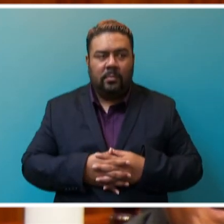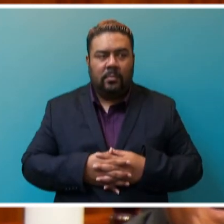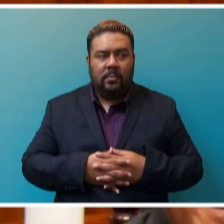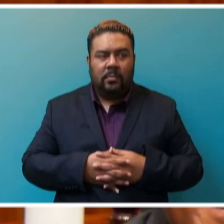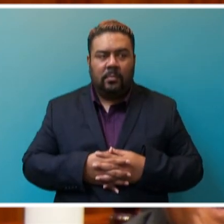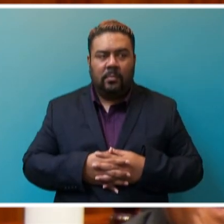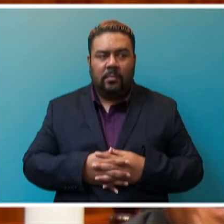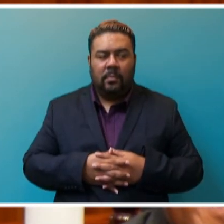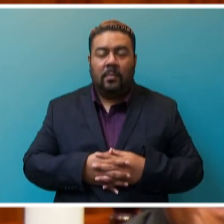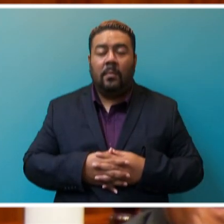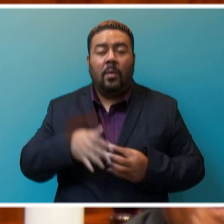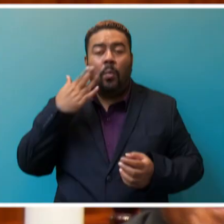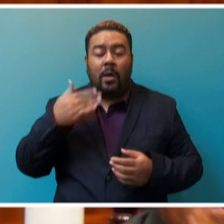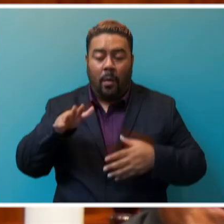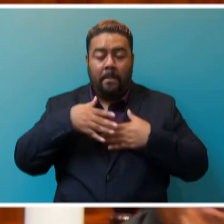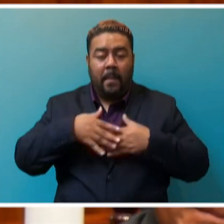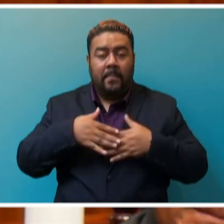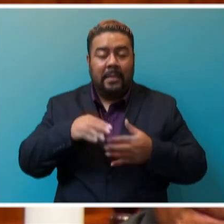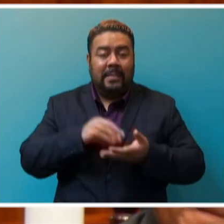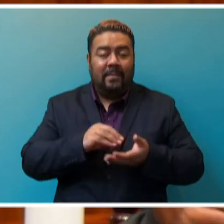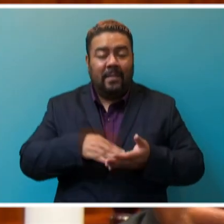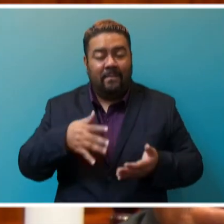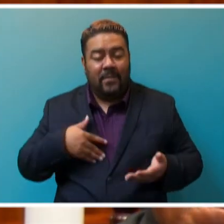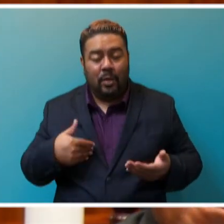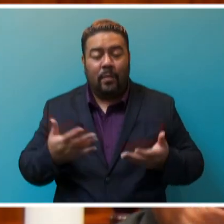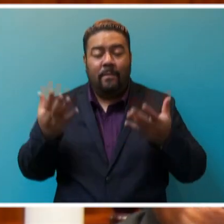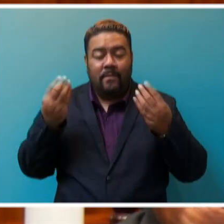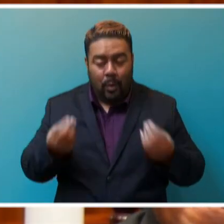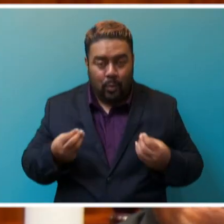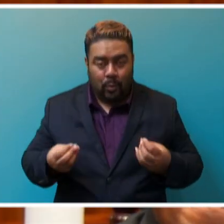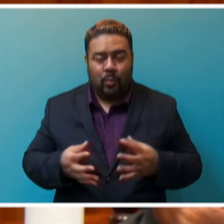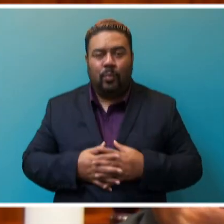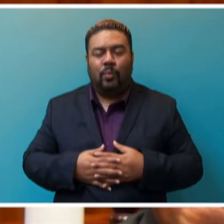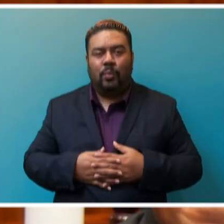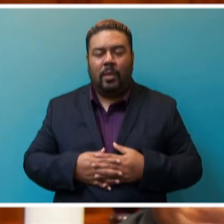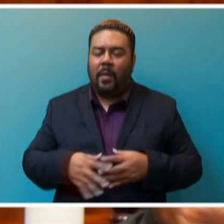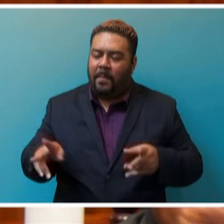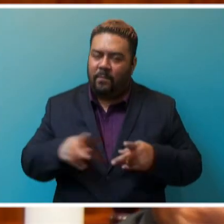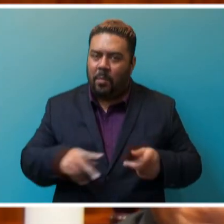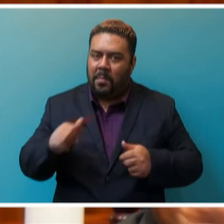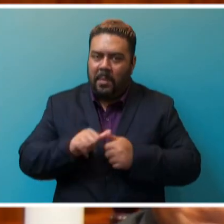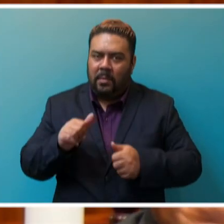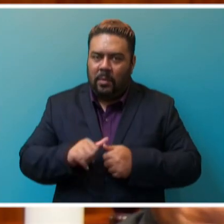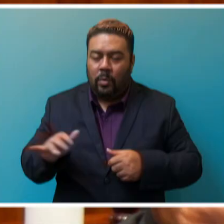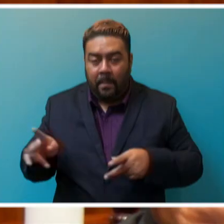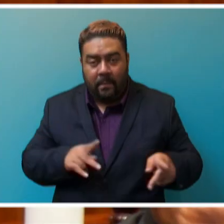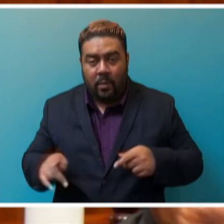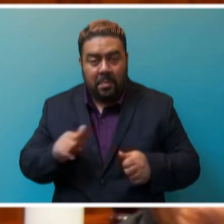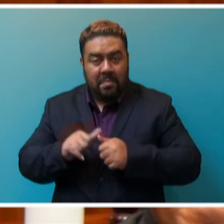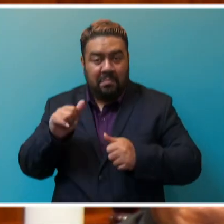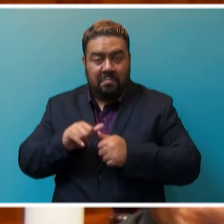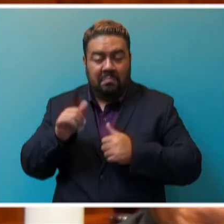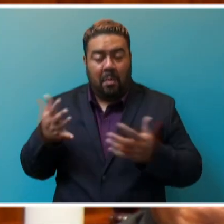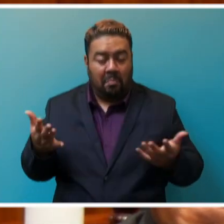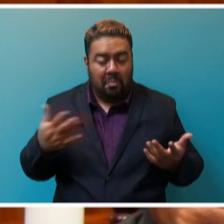when our public servants feel valued, respected, and fairly treated, they perform at their best. And when they perform at their best,